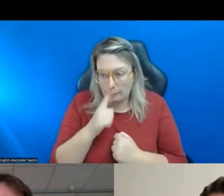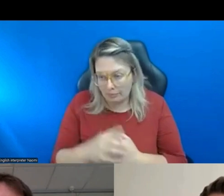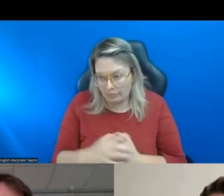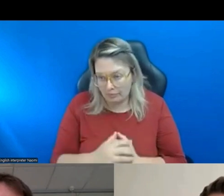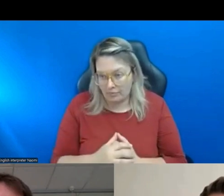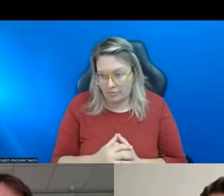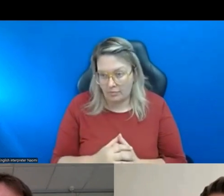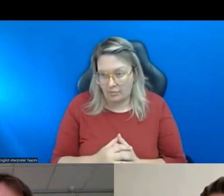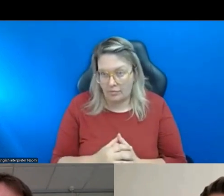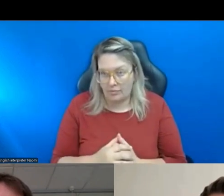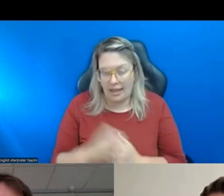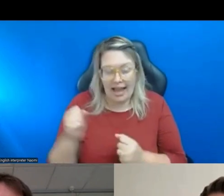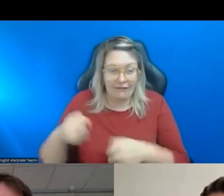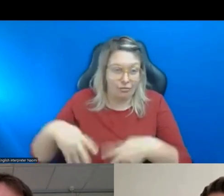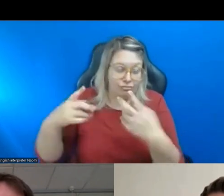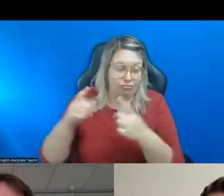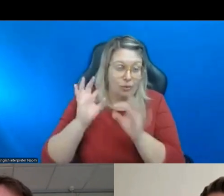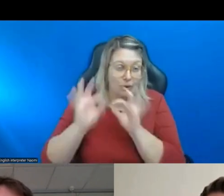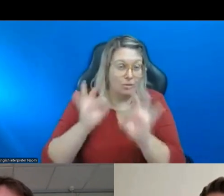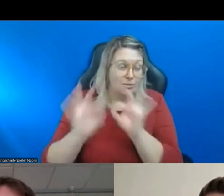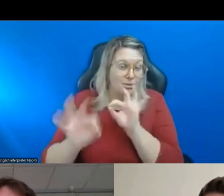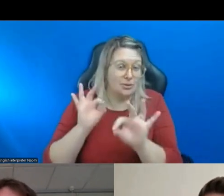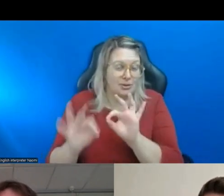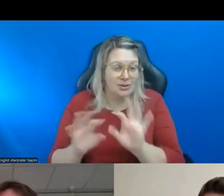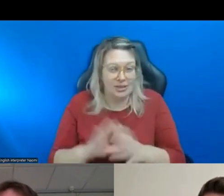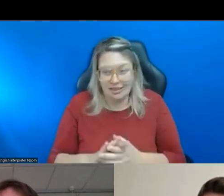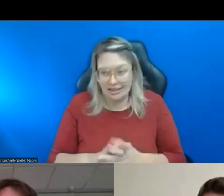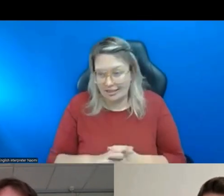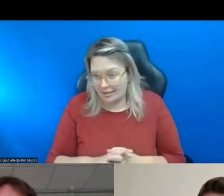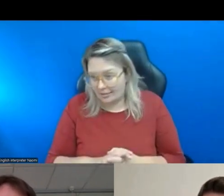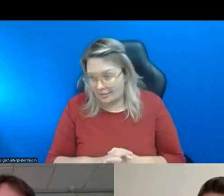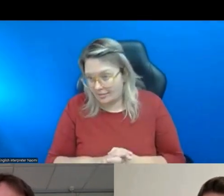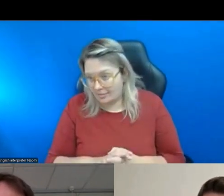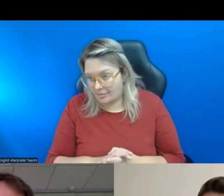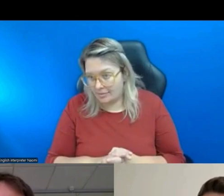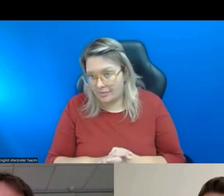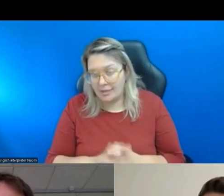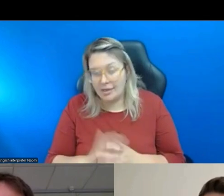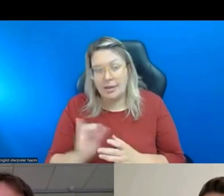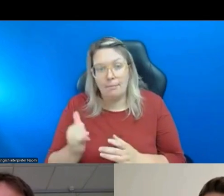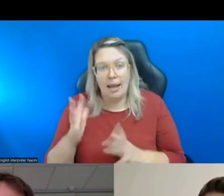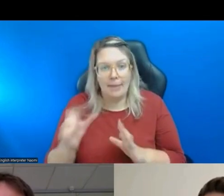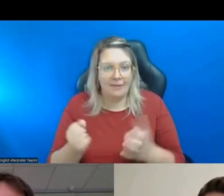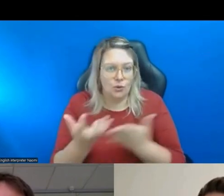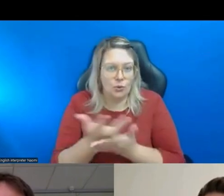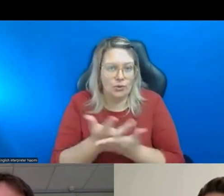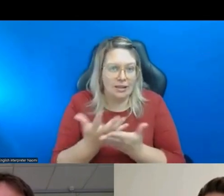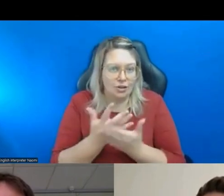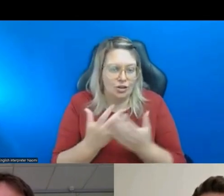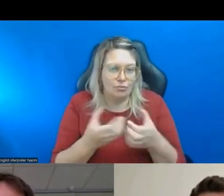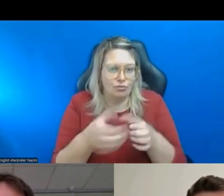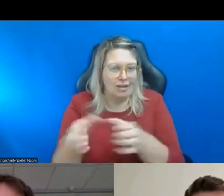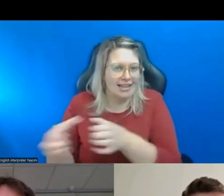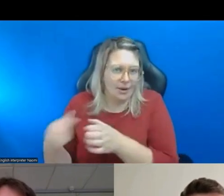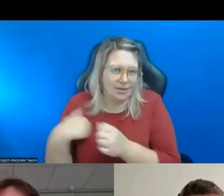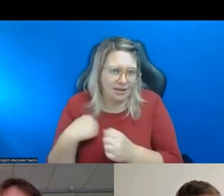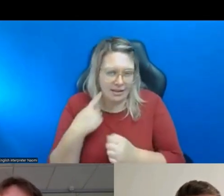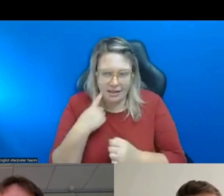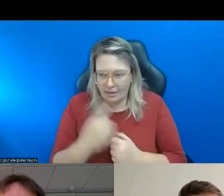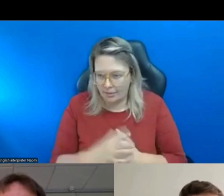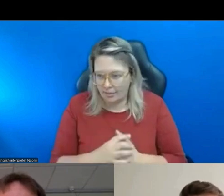Right. There's a flurry now of questions. We might have to use some of these questions in the breakouts and then come back to them. But